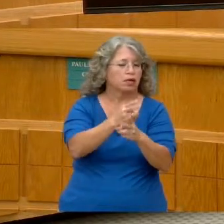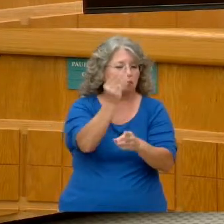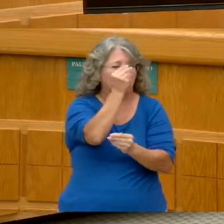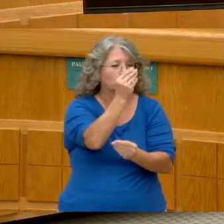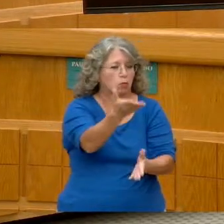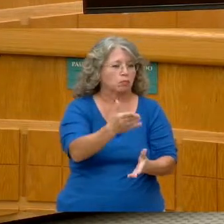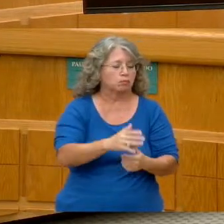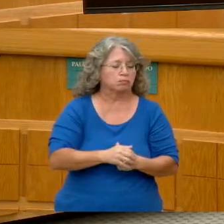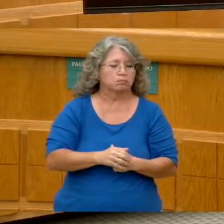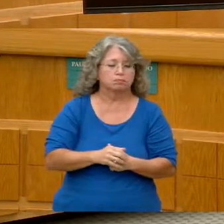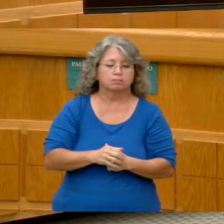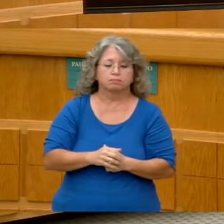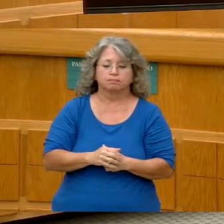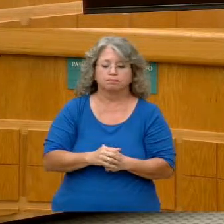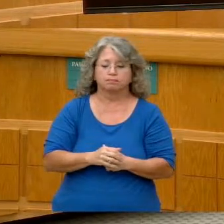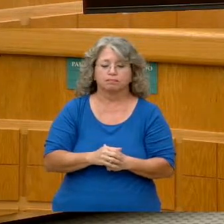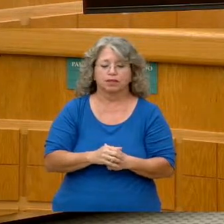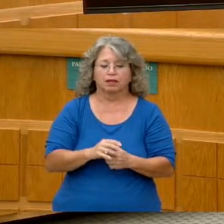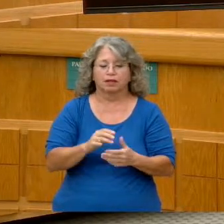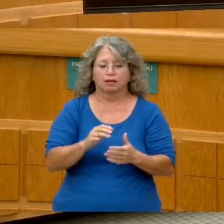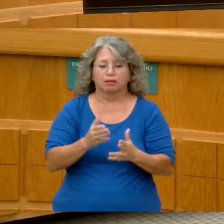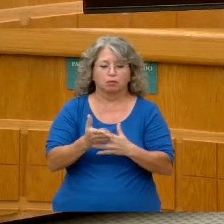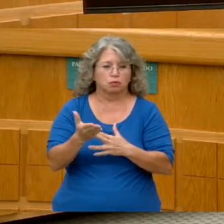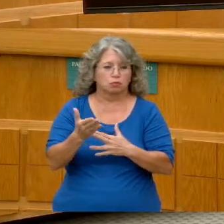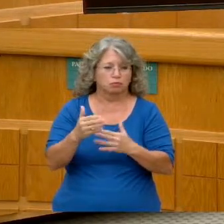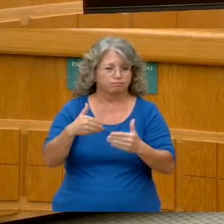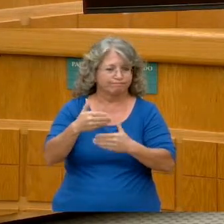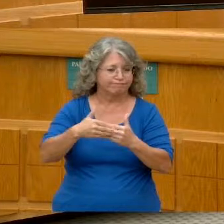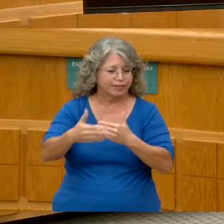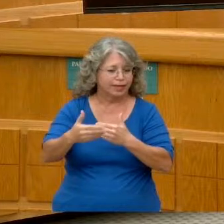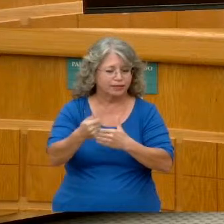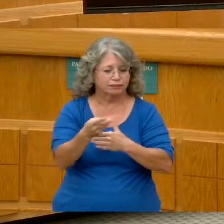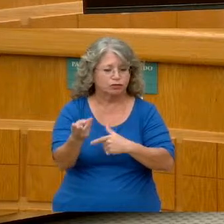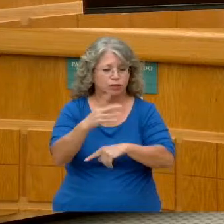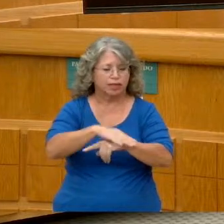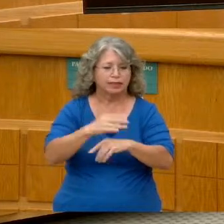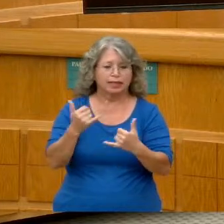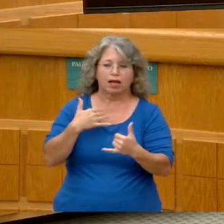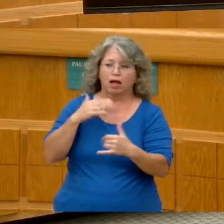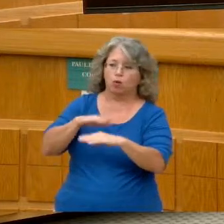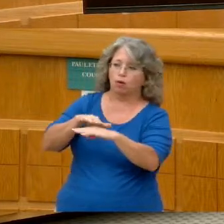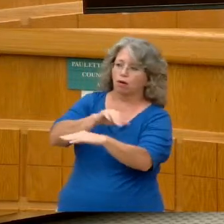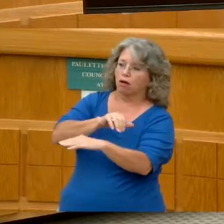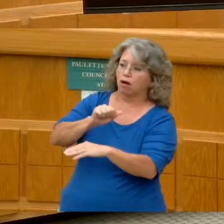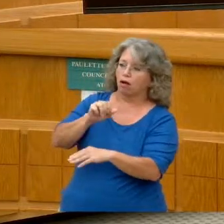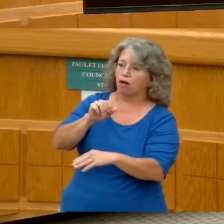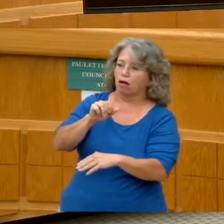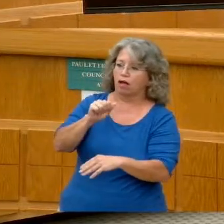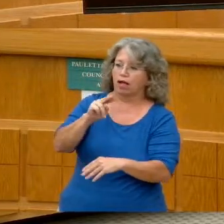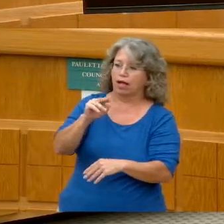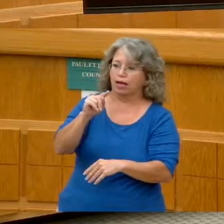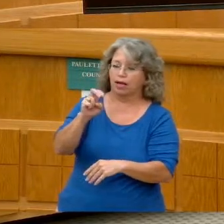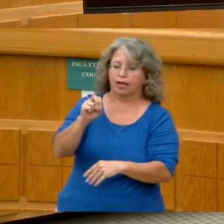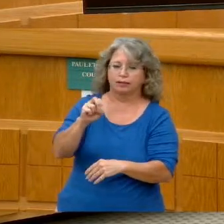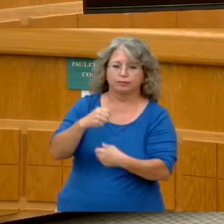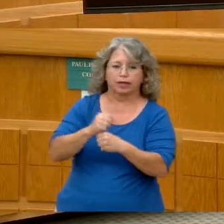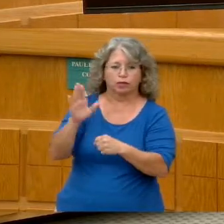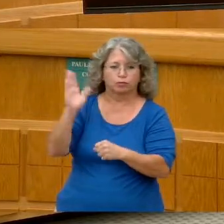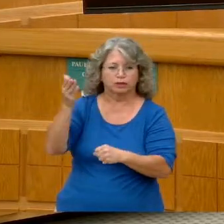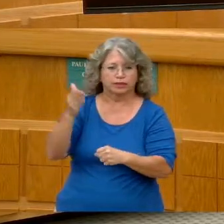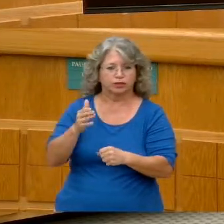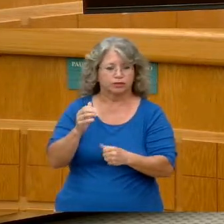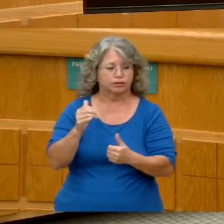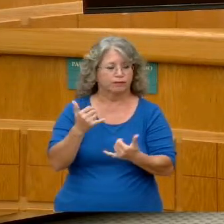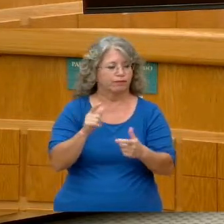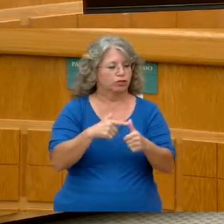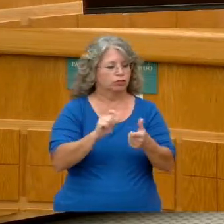not have on us through the next few days. So at this time, I'd like to call on Ms. Rodriguez to come up and start making her presentation.